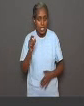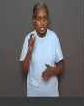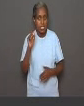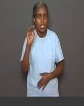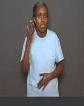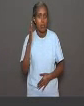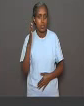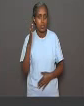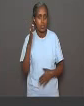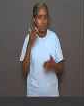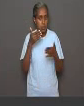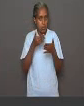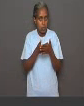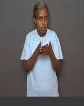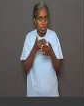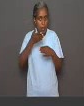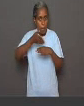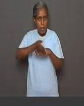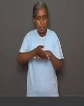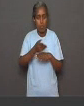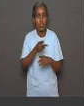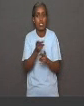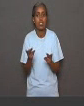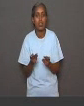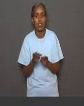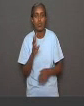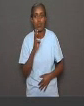be bent at the surface of the water.